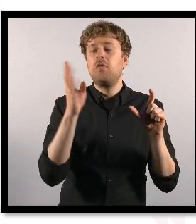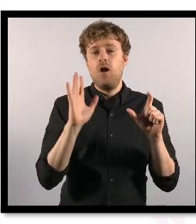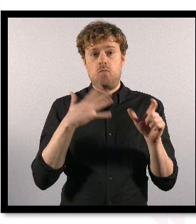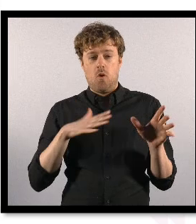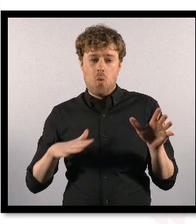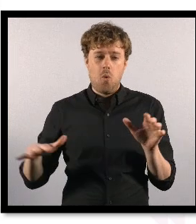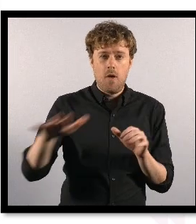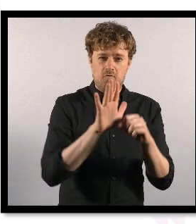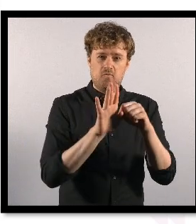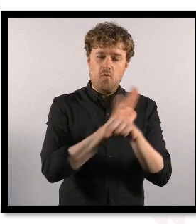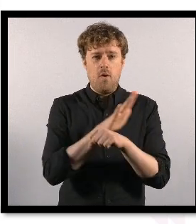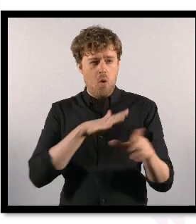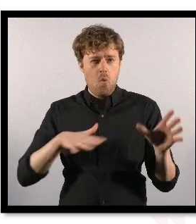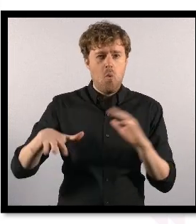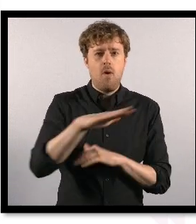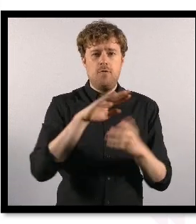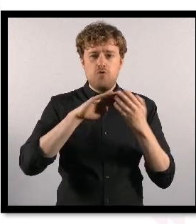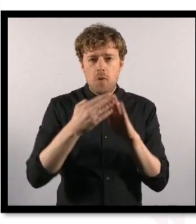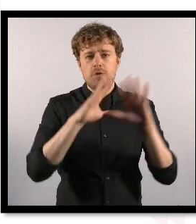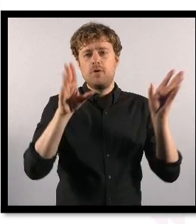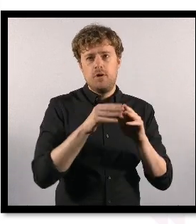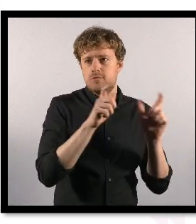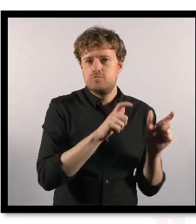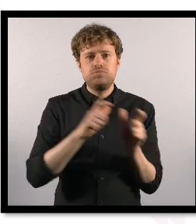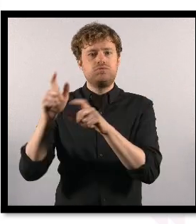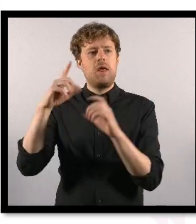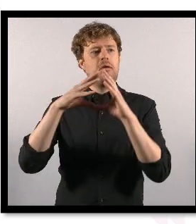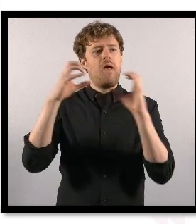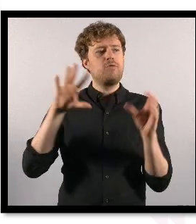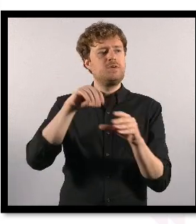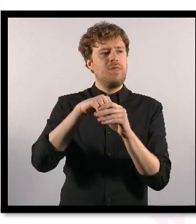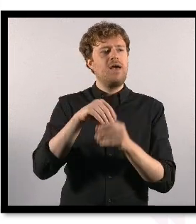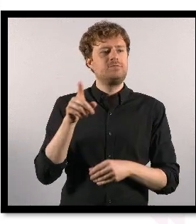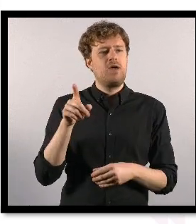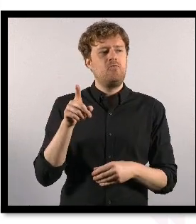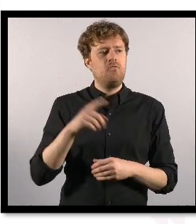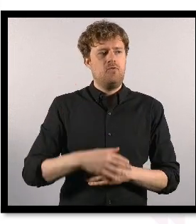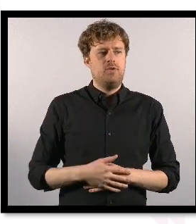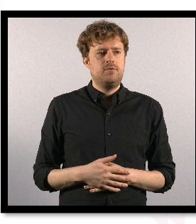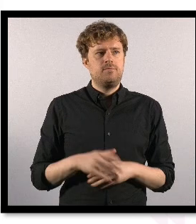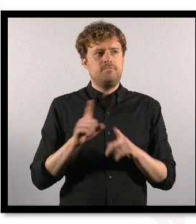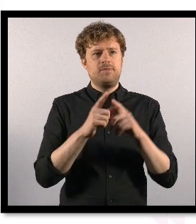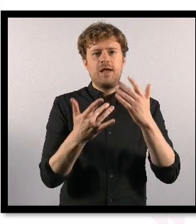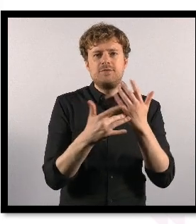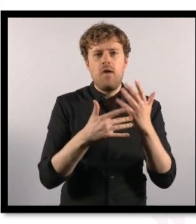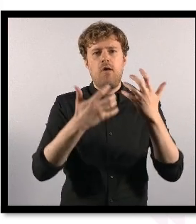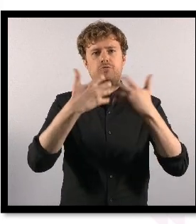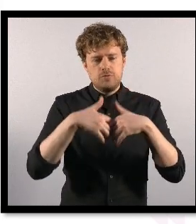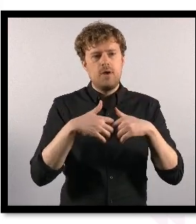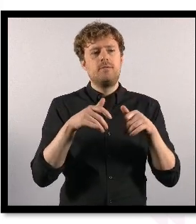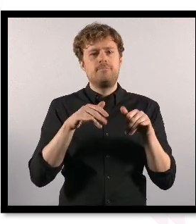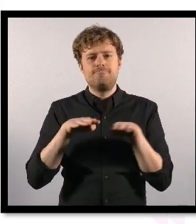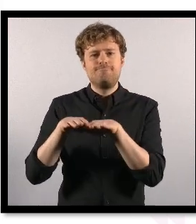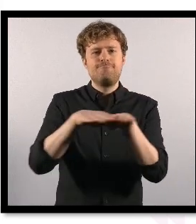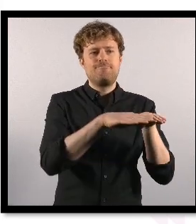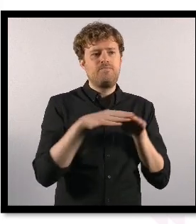and hopefully to fill gaps that may be in this ecosystem and really create a safe space for the industry to be able to engage in. The following talk